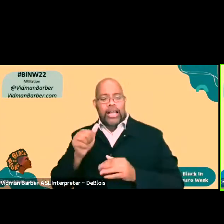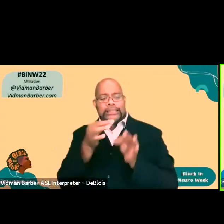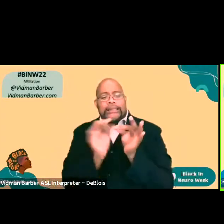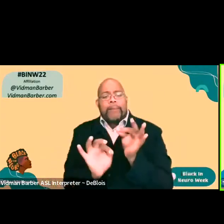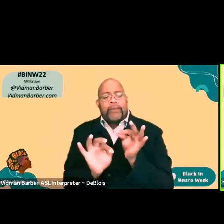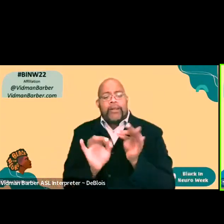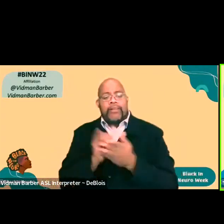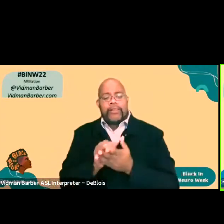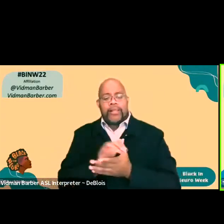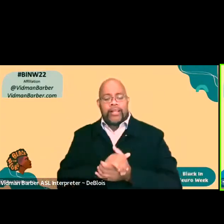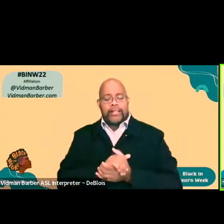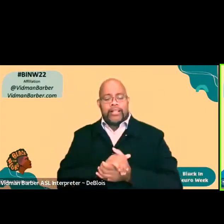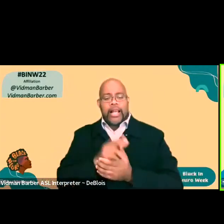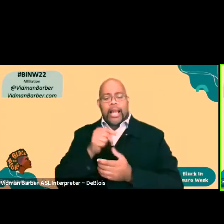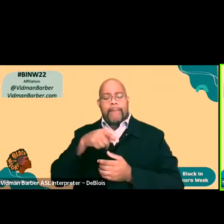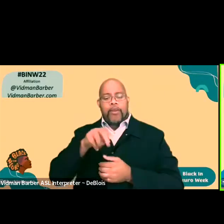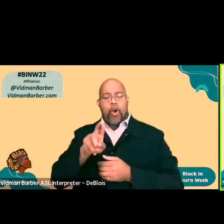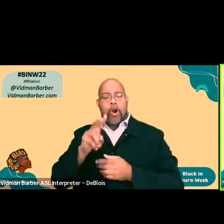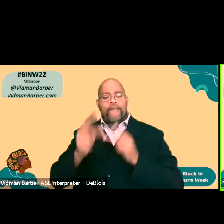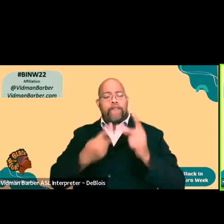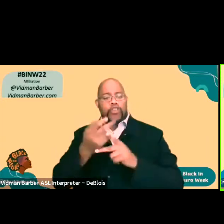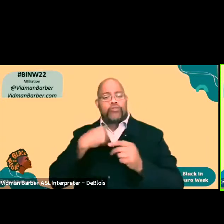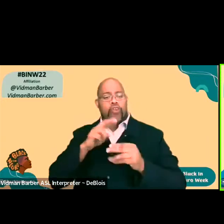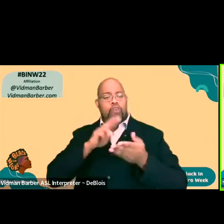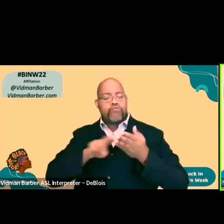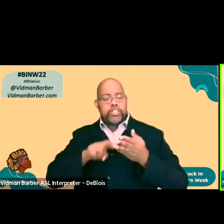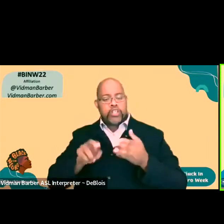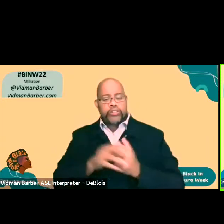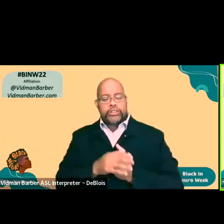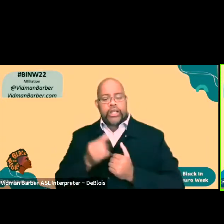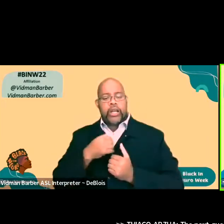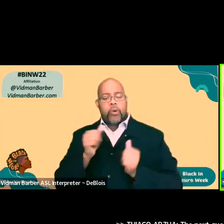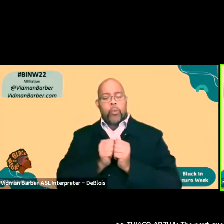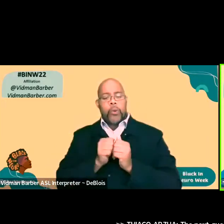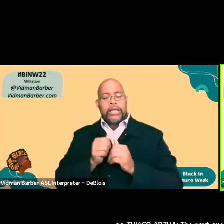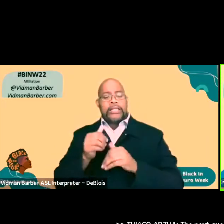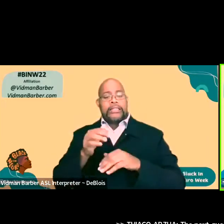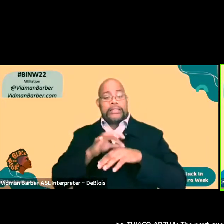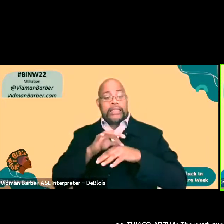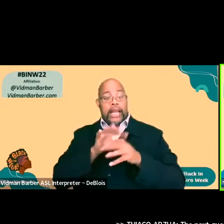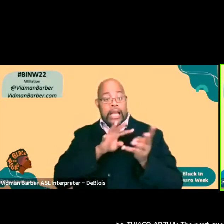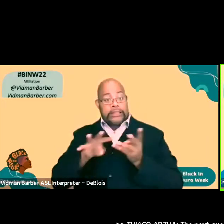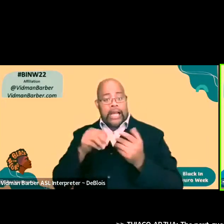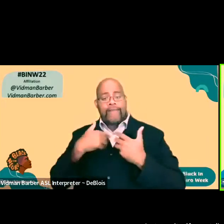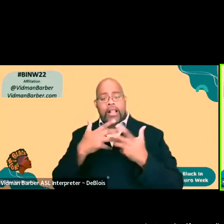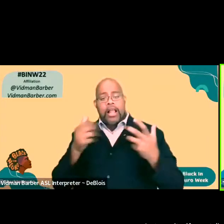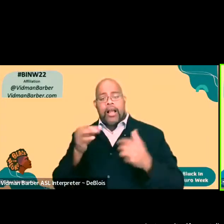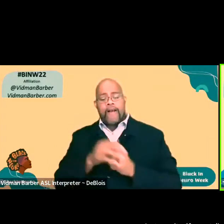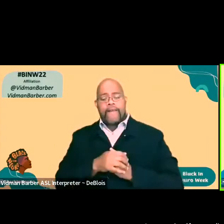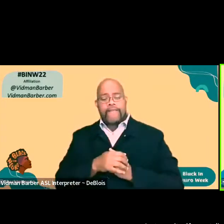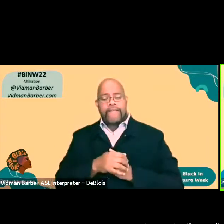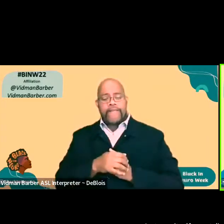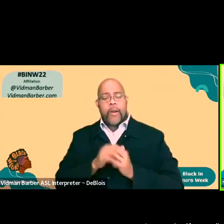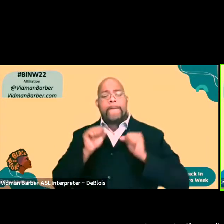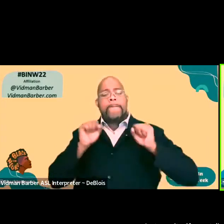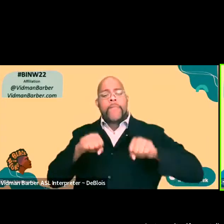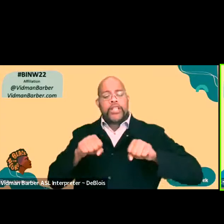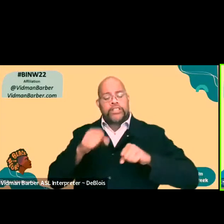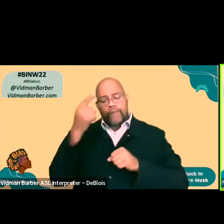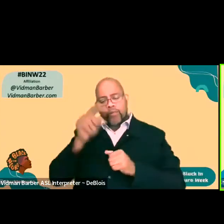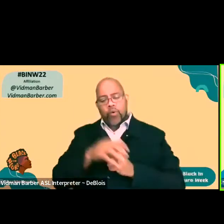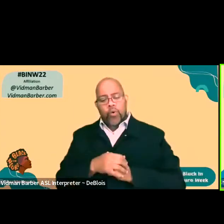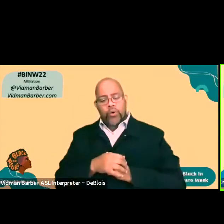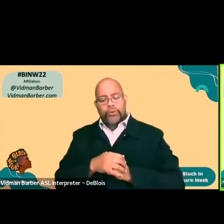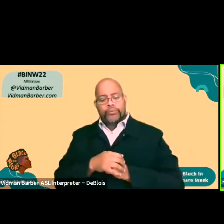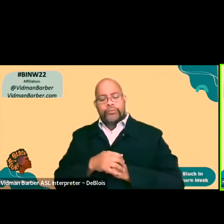the NPR version of our research. And with the skin conductance, there is a lot of potential for